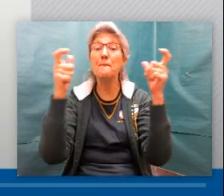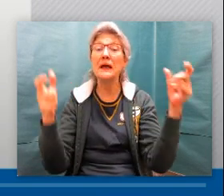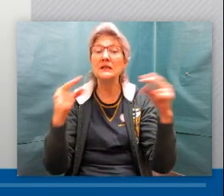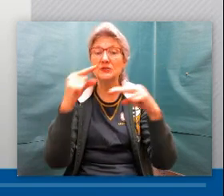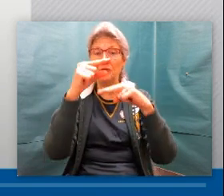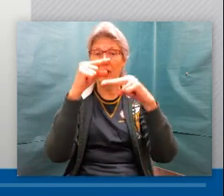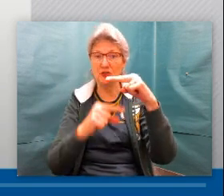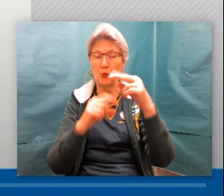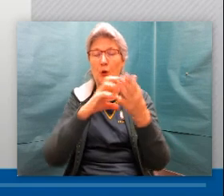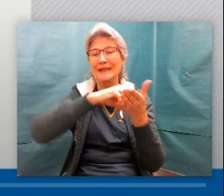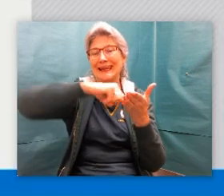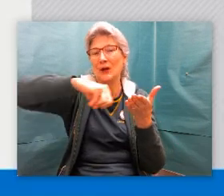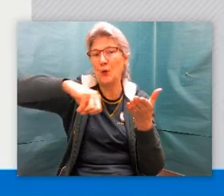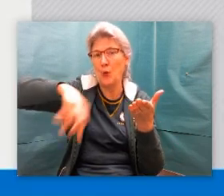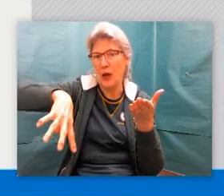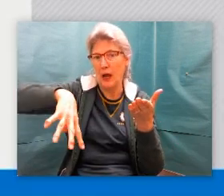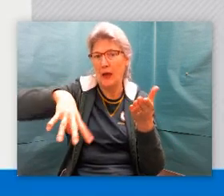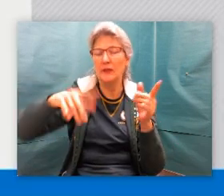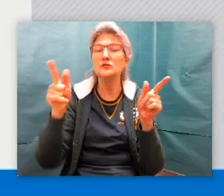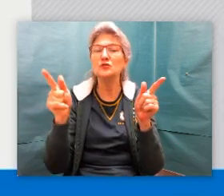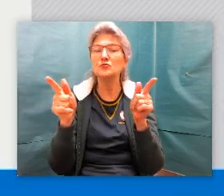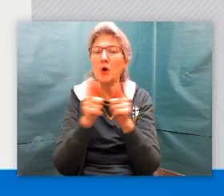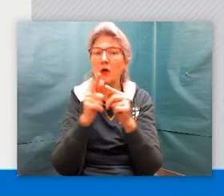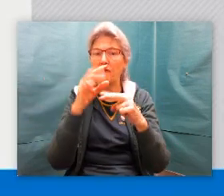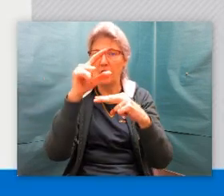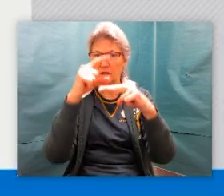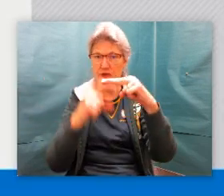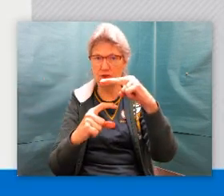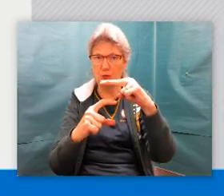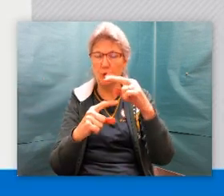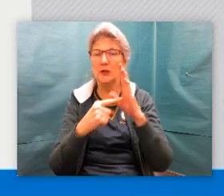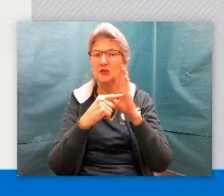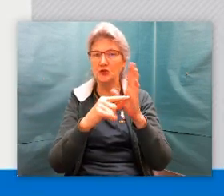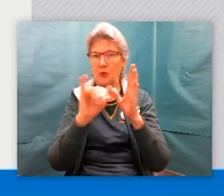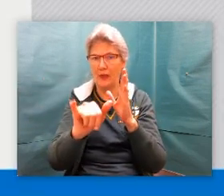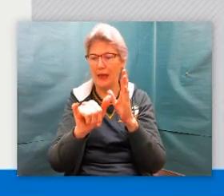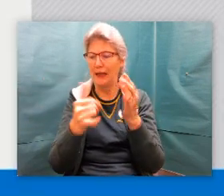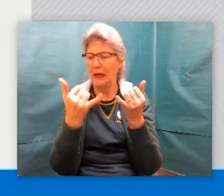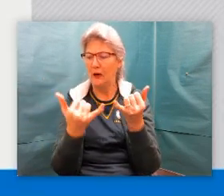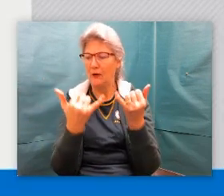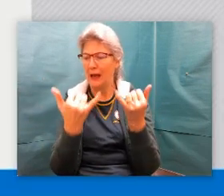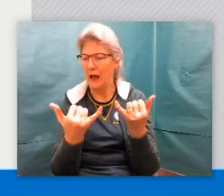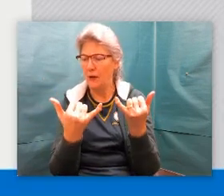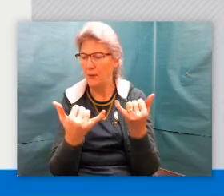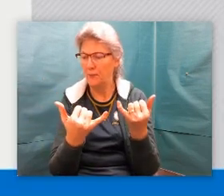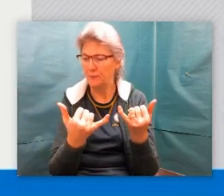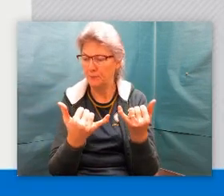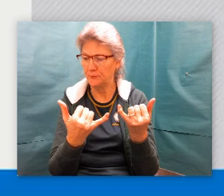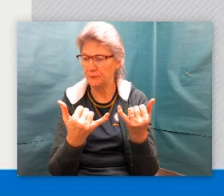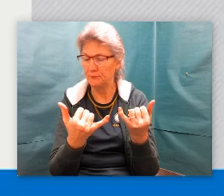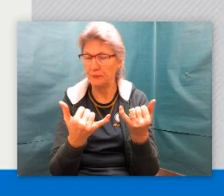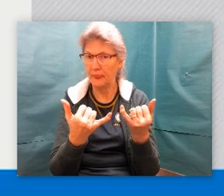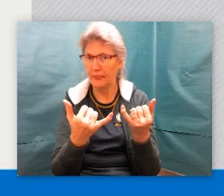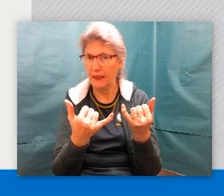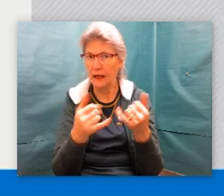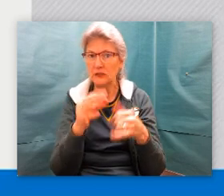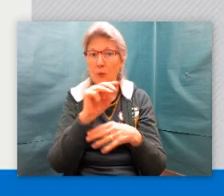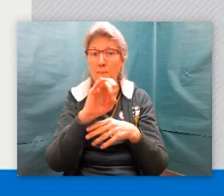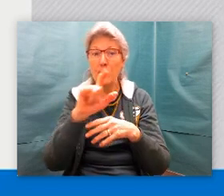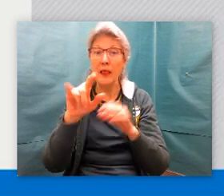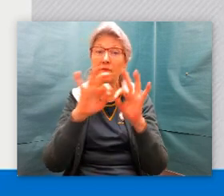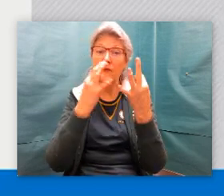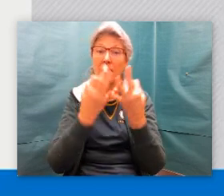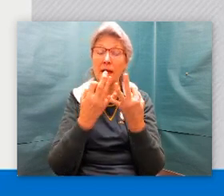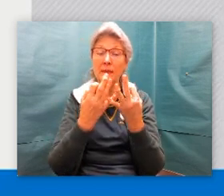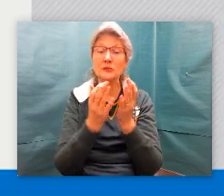and we're going to take away the smaller fraction. So we're going to model that right here in this problem. So it says the Miller family took a boating